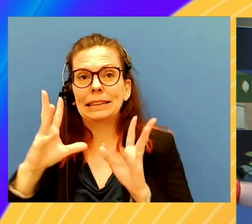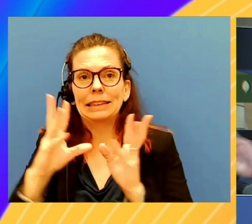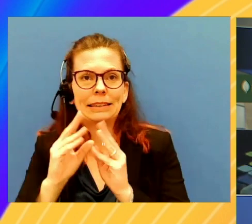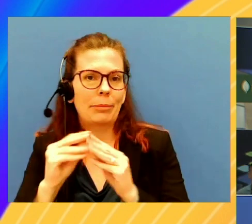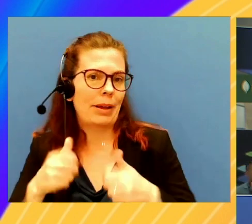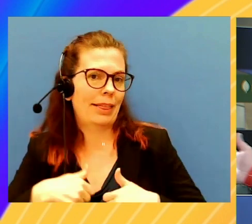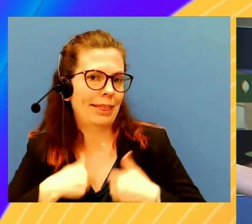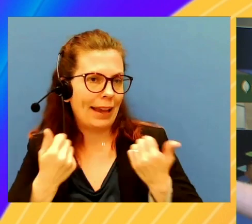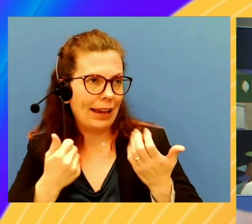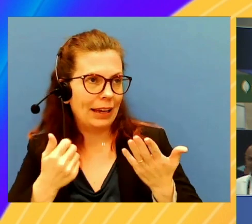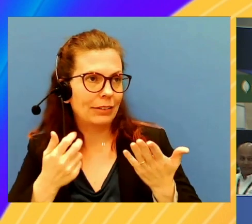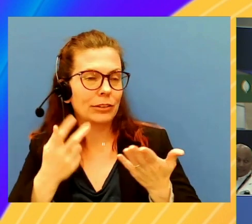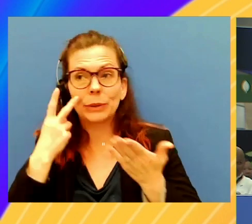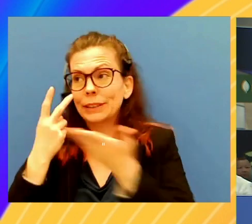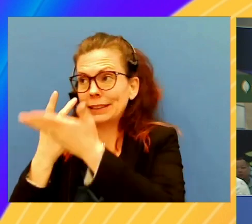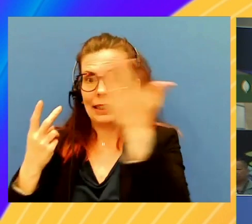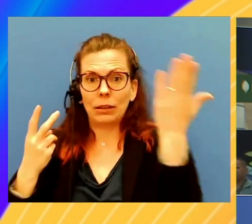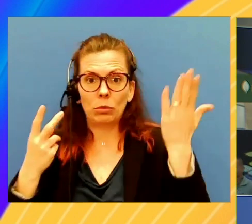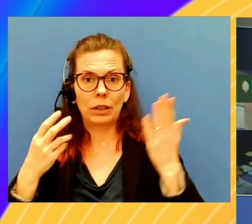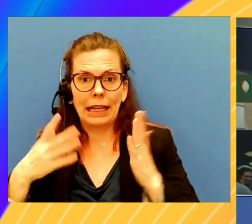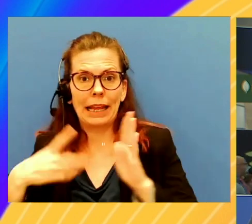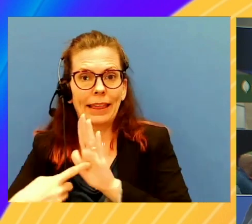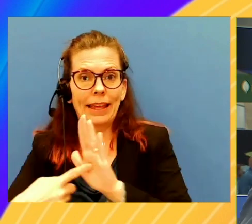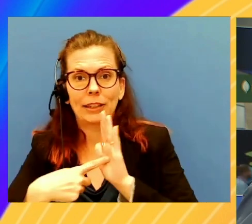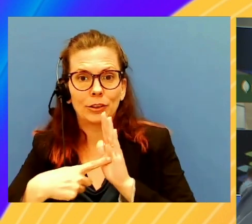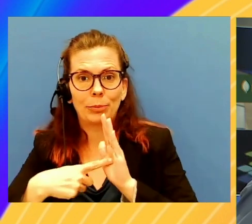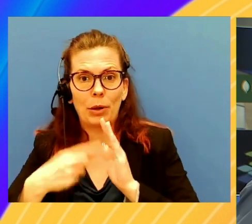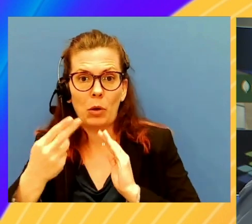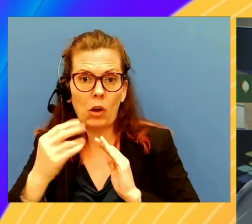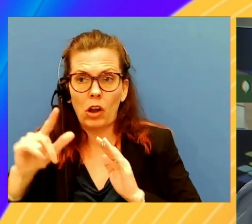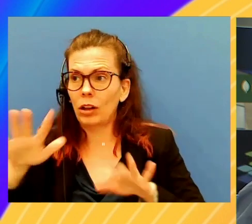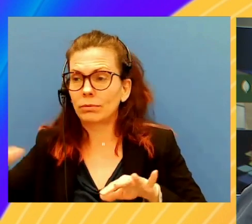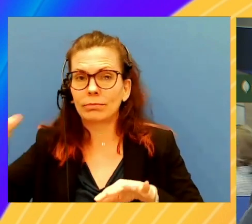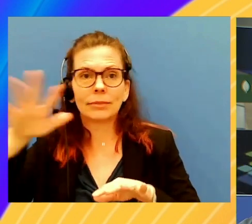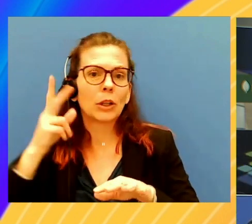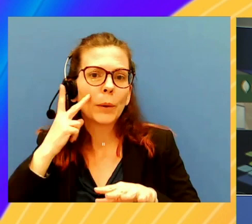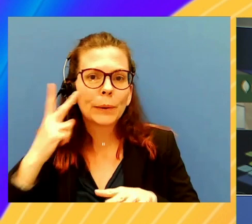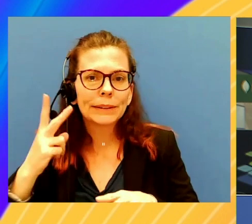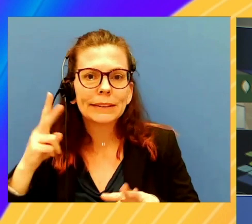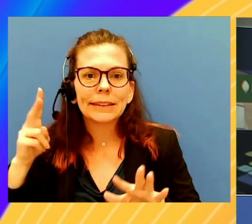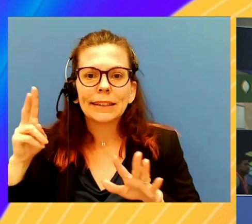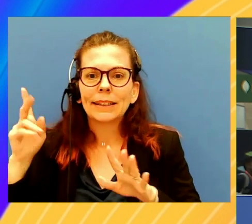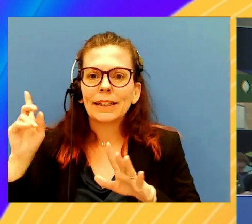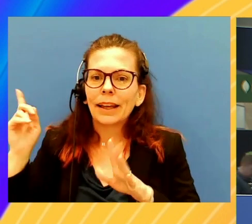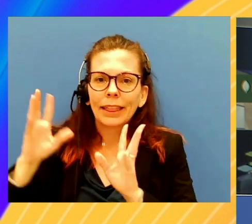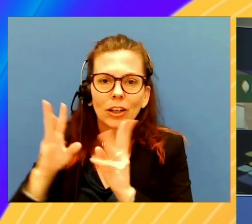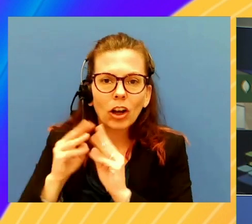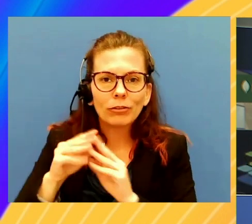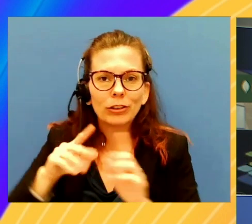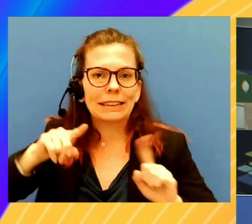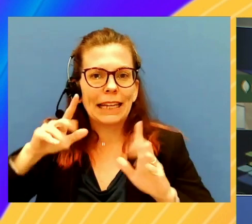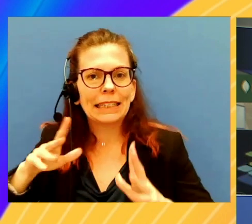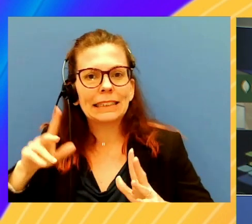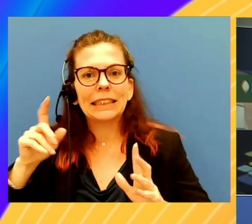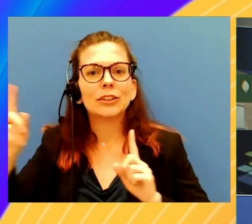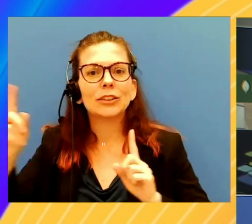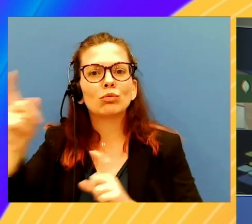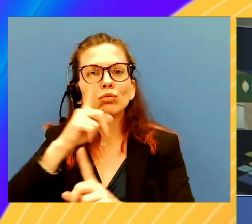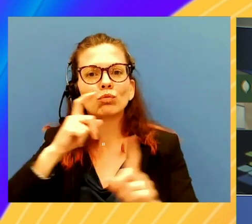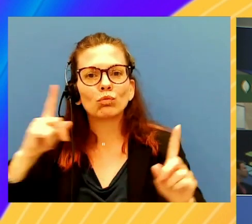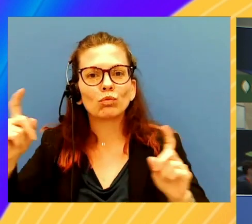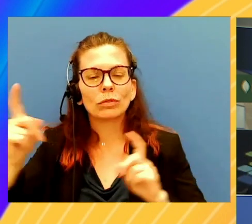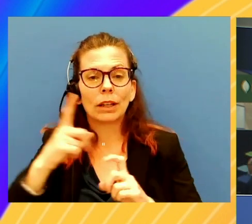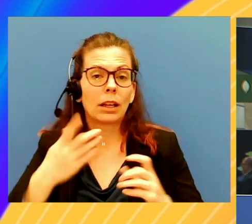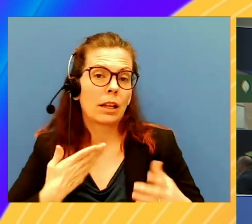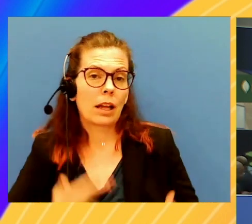we can see we are in the expo hall. You can see all of the conference attendees walking around. And my